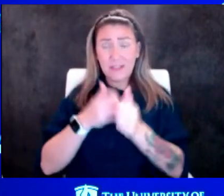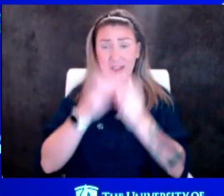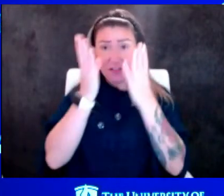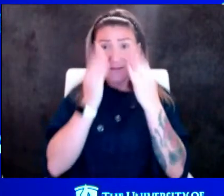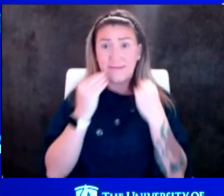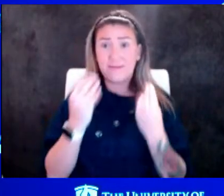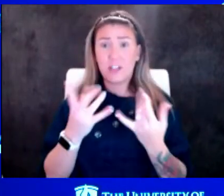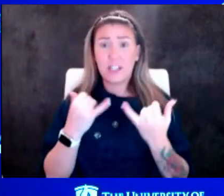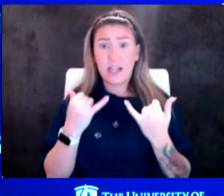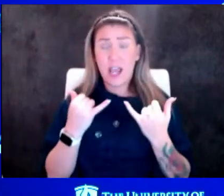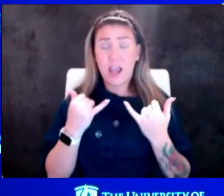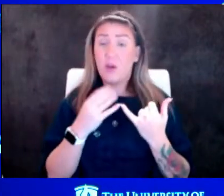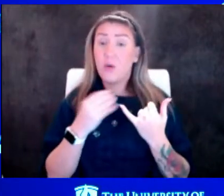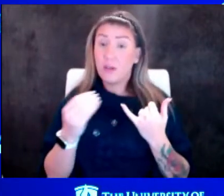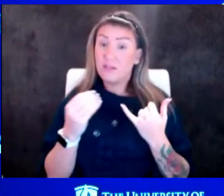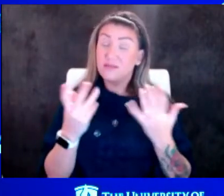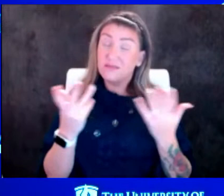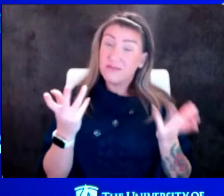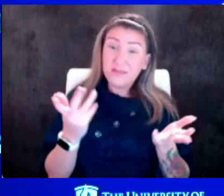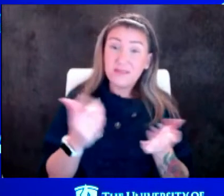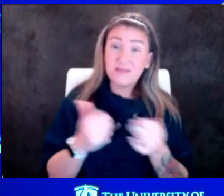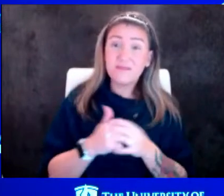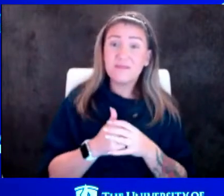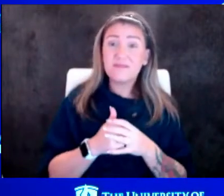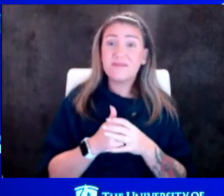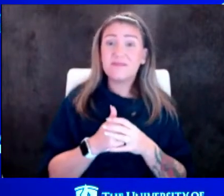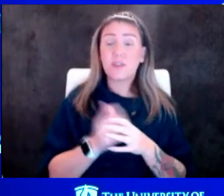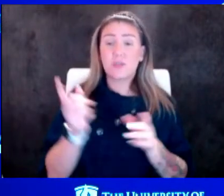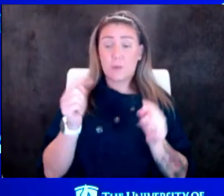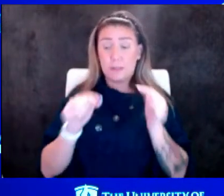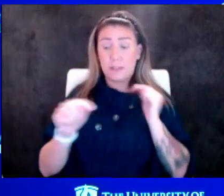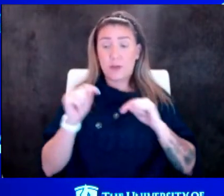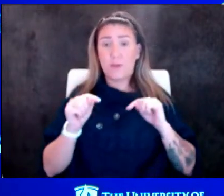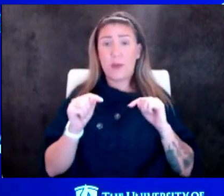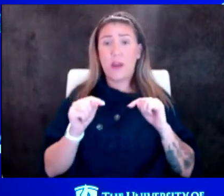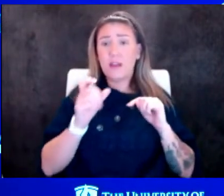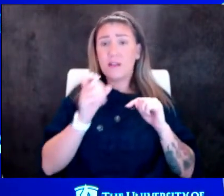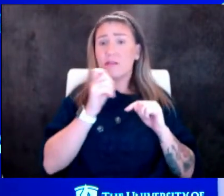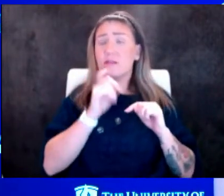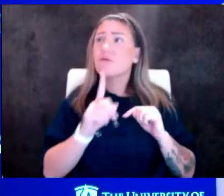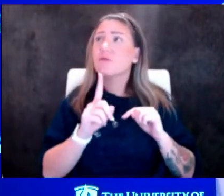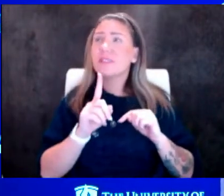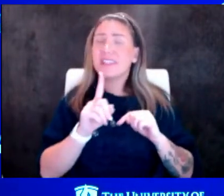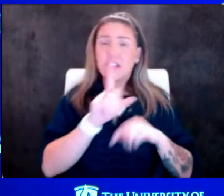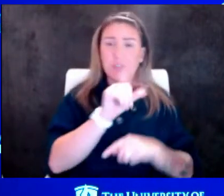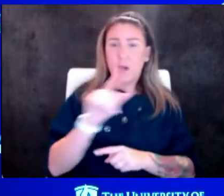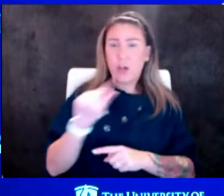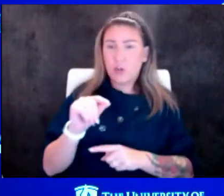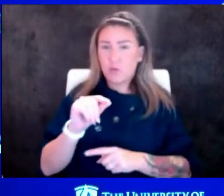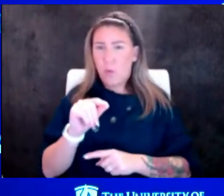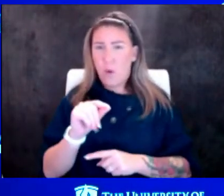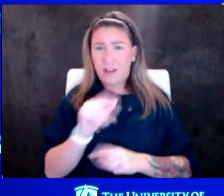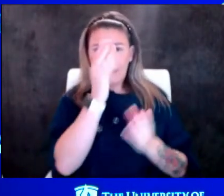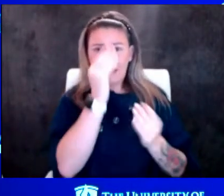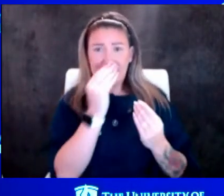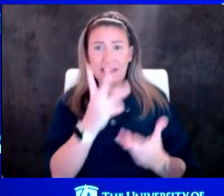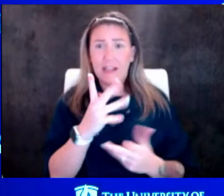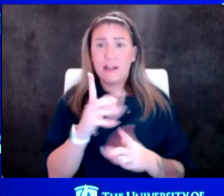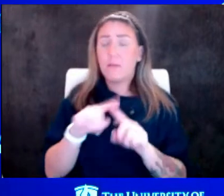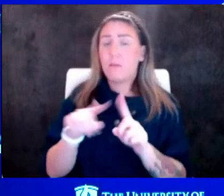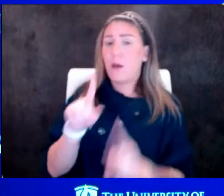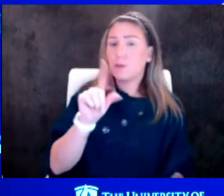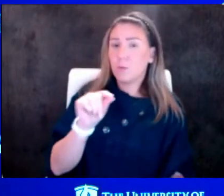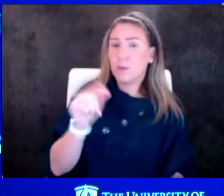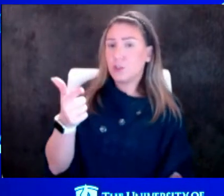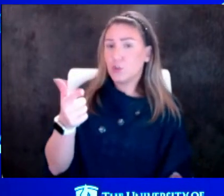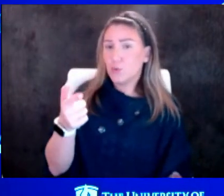and so it's really, you know, coming back, not really using the 2020 data, but really the 2021 data. We do know and understand